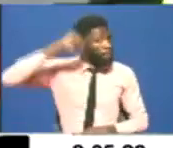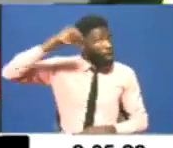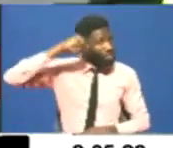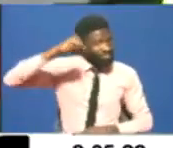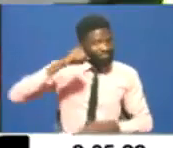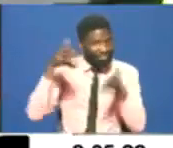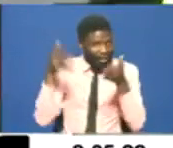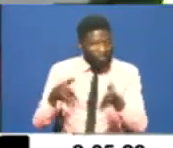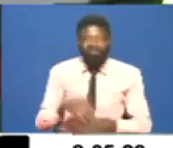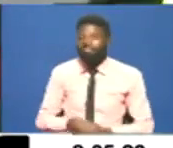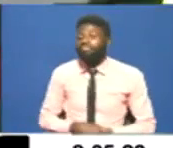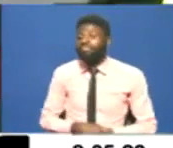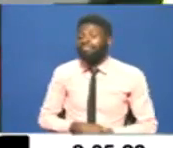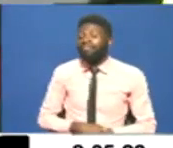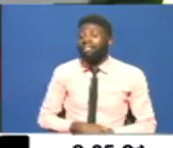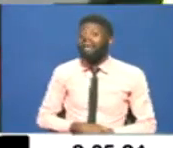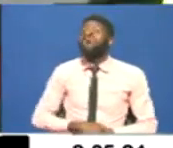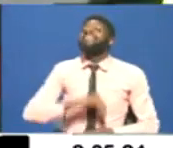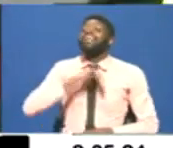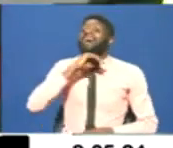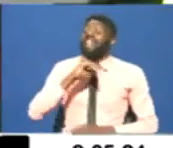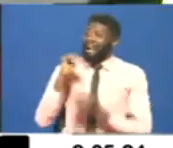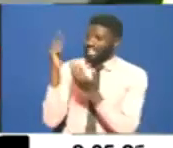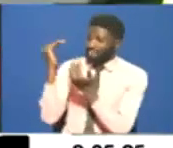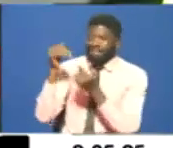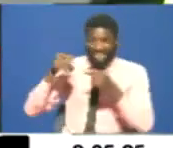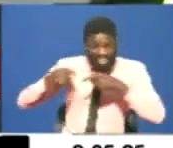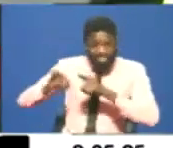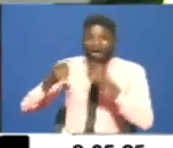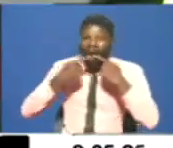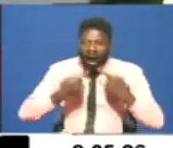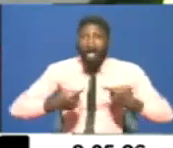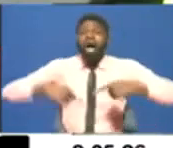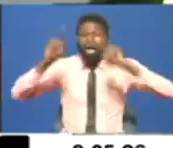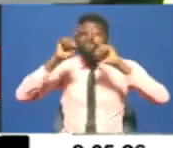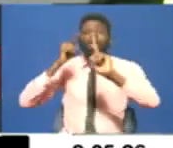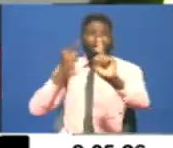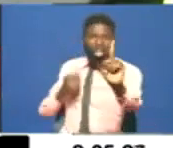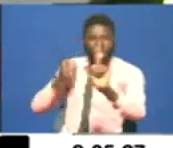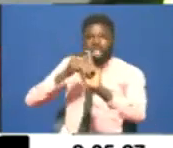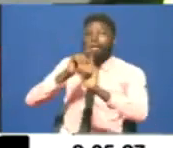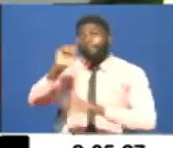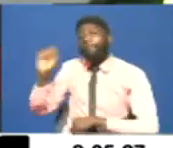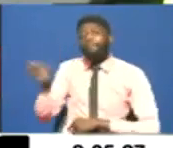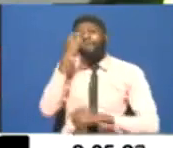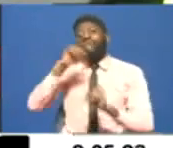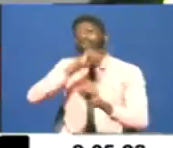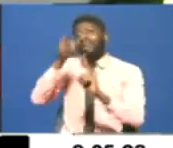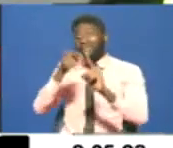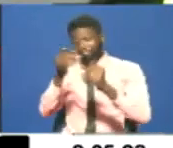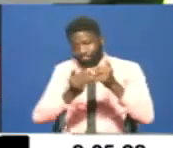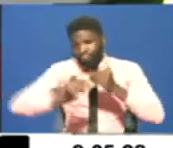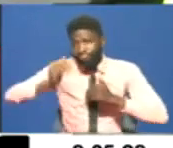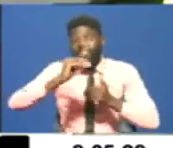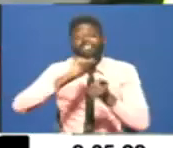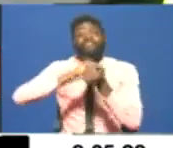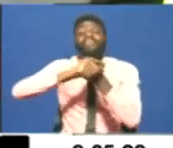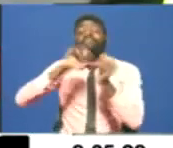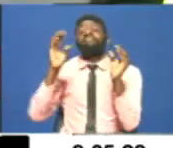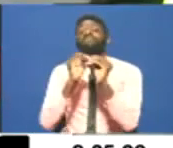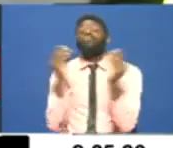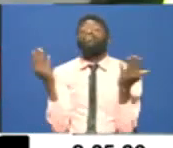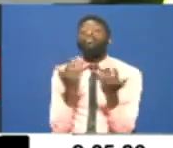ODM leader Raila Odinga is expected to declare his candidature for president this Friday in a meeting to be held at the Moi